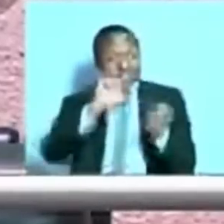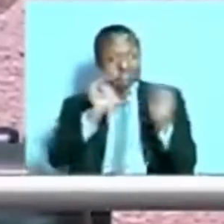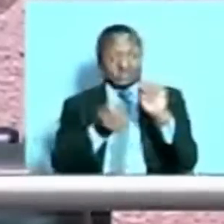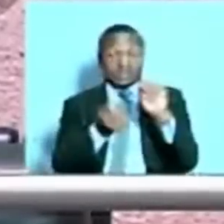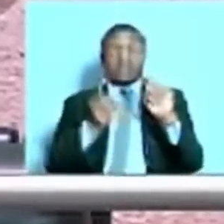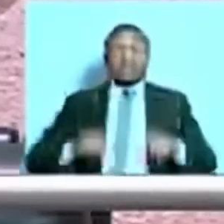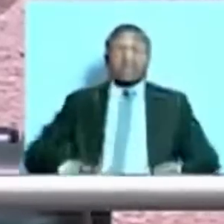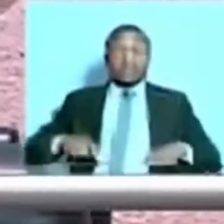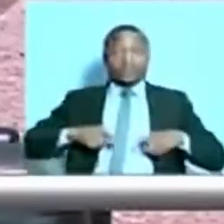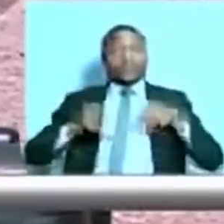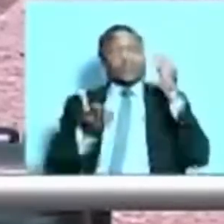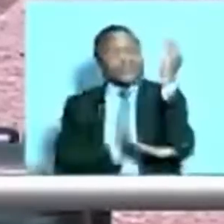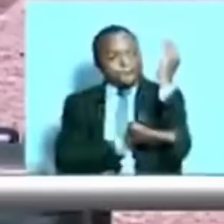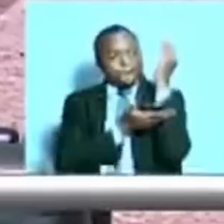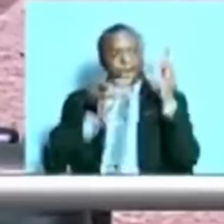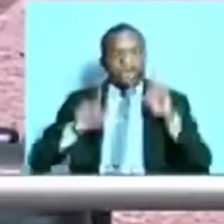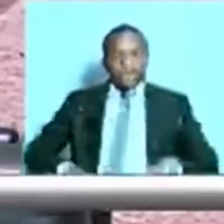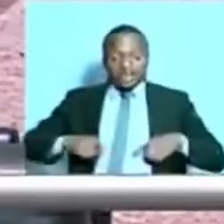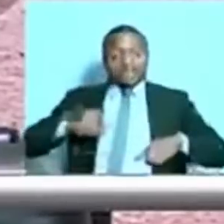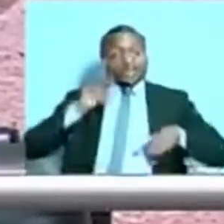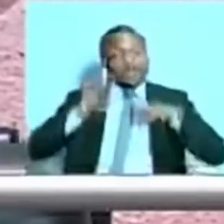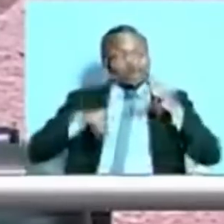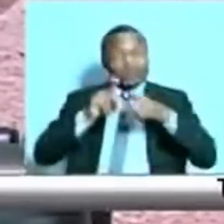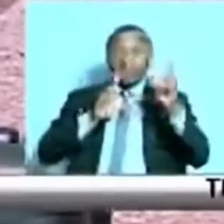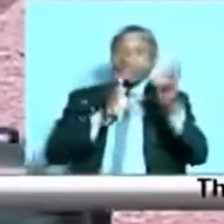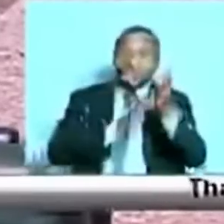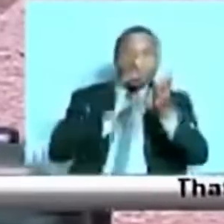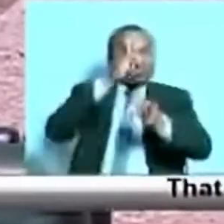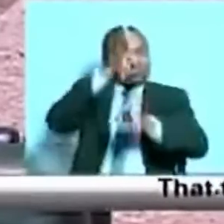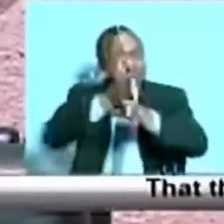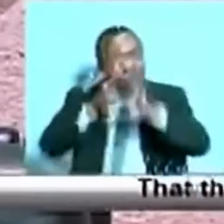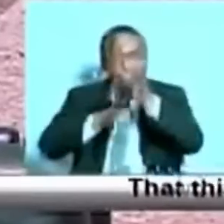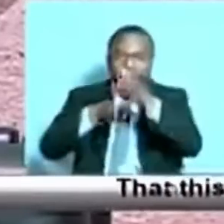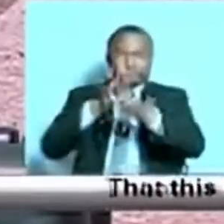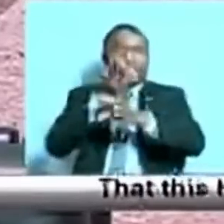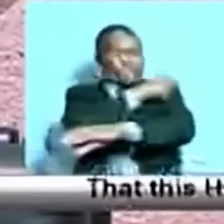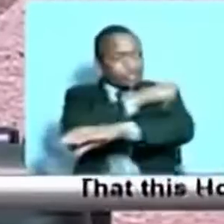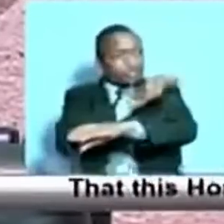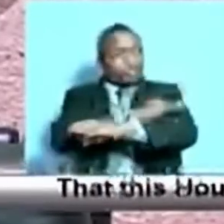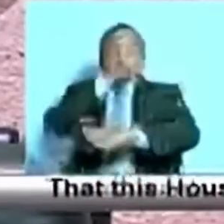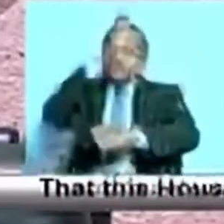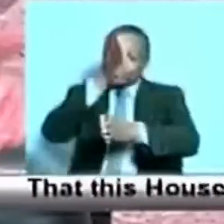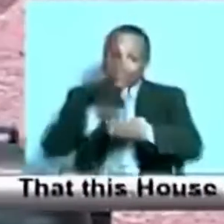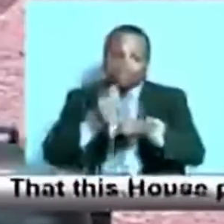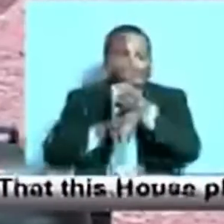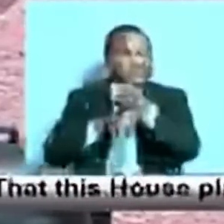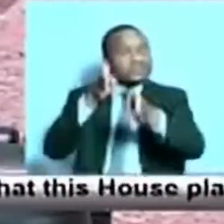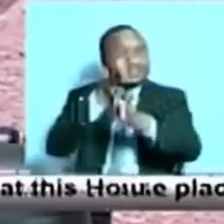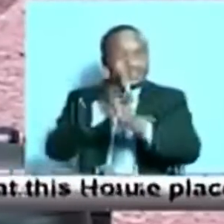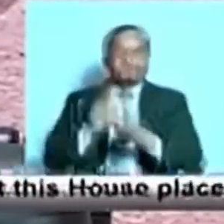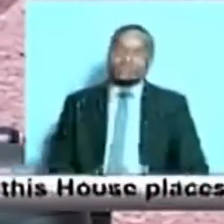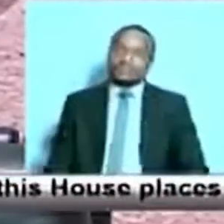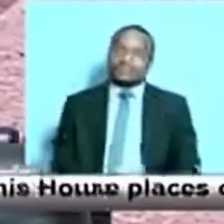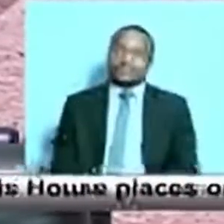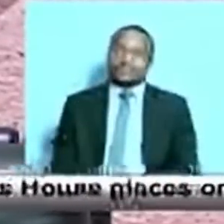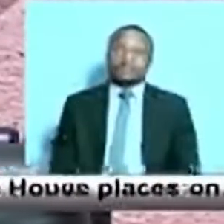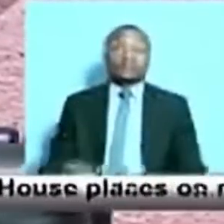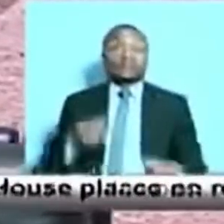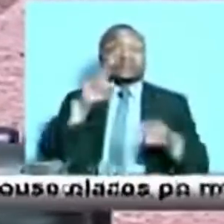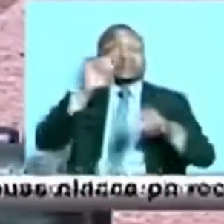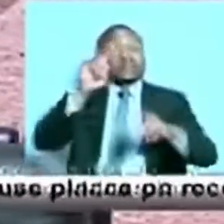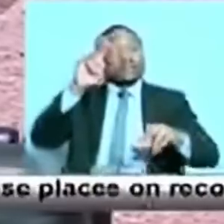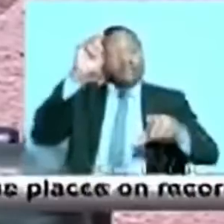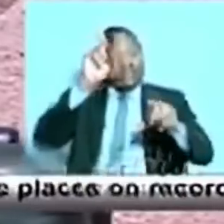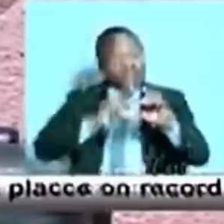lives, improving the lives of our people. Schools are being built, hospitals are being built, desks are